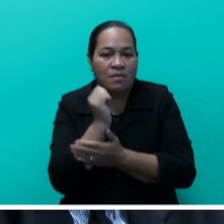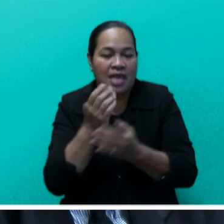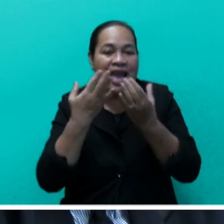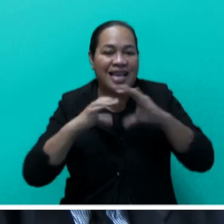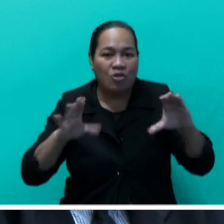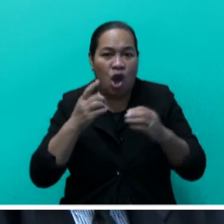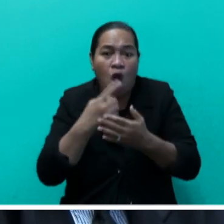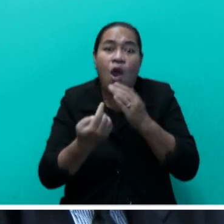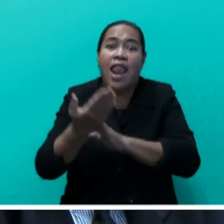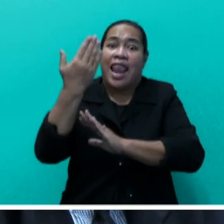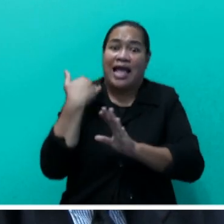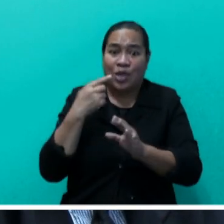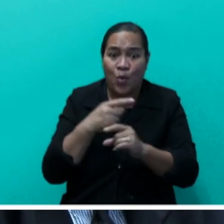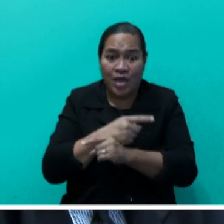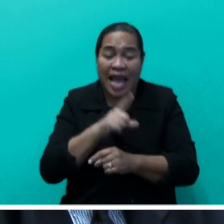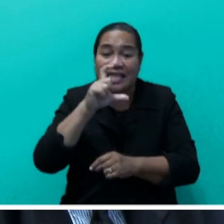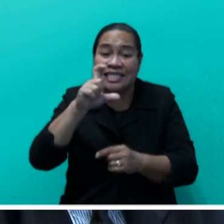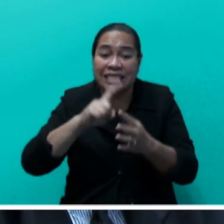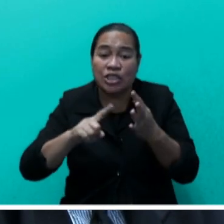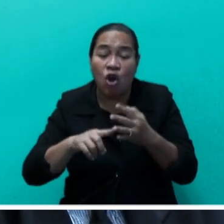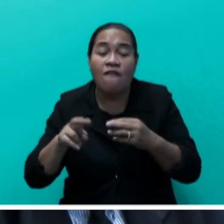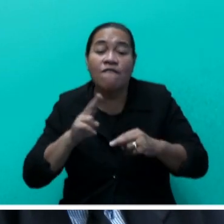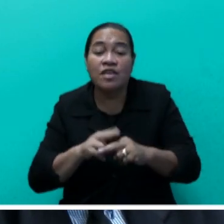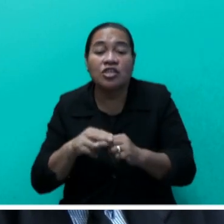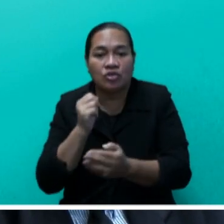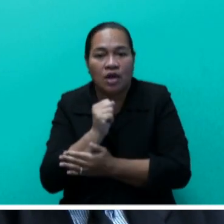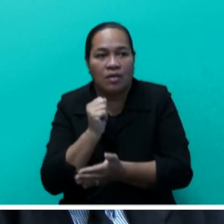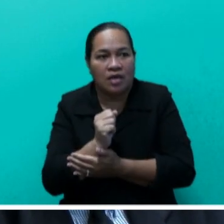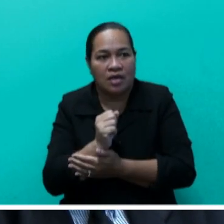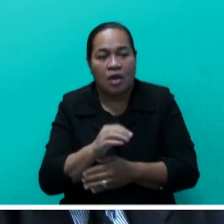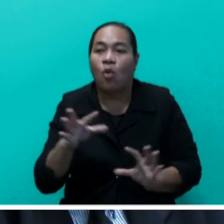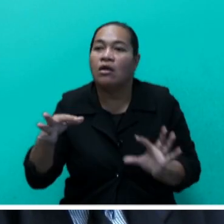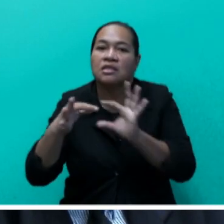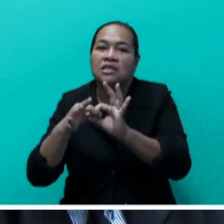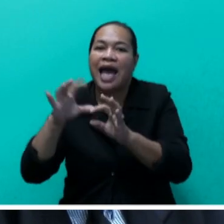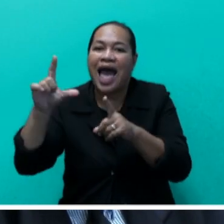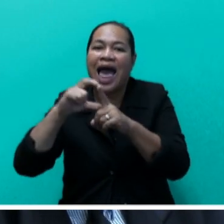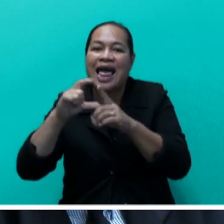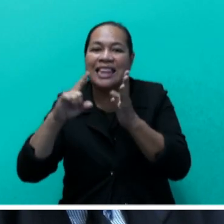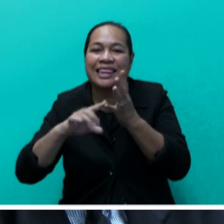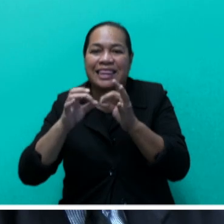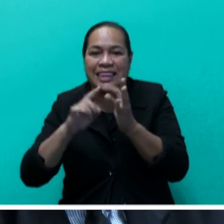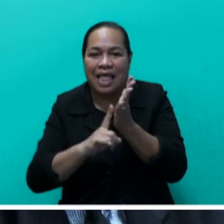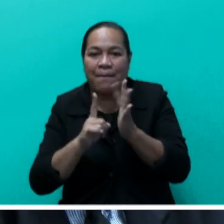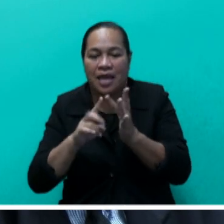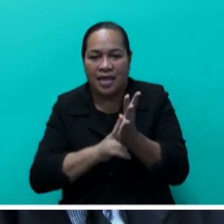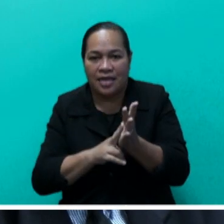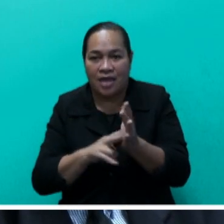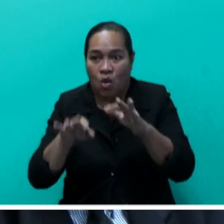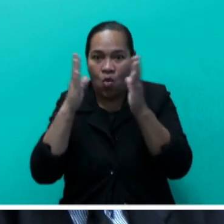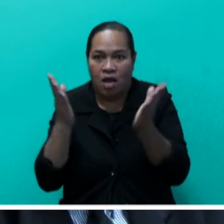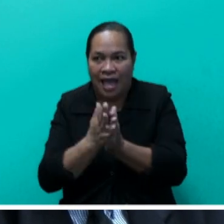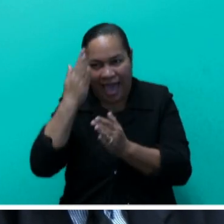week the CEO of Fiji Rugby was in Dublin at World Rugby headquarters representing